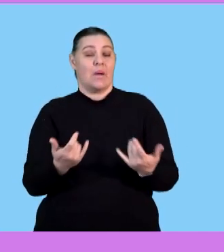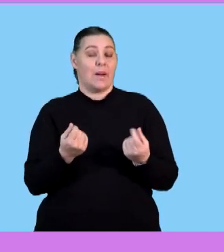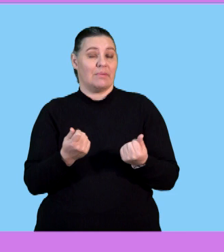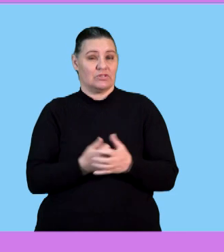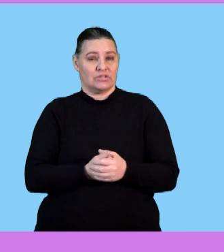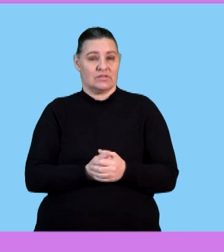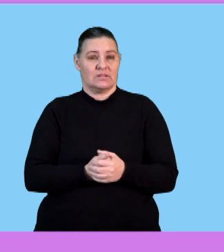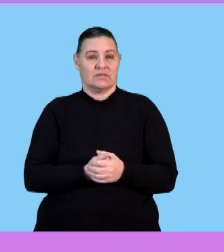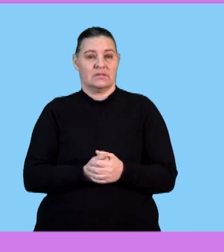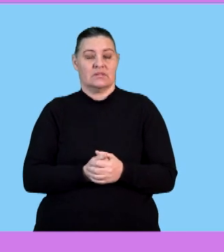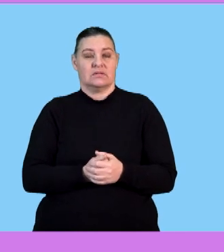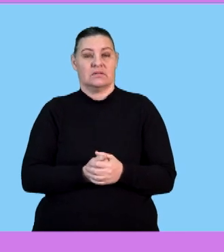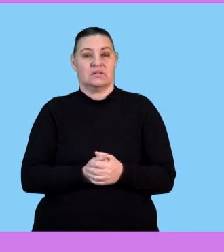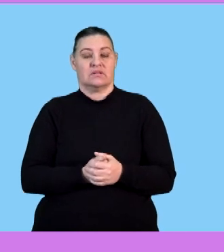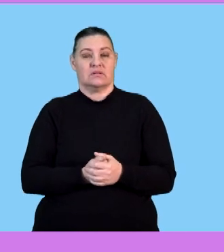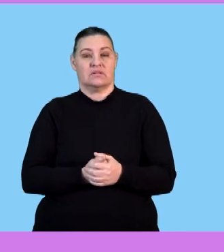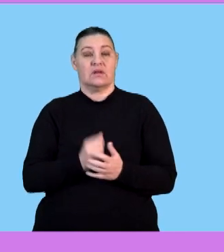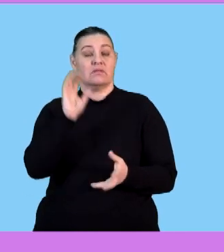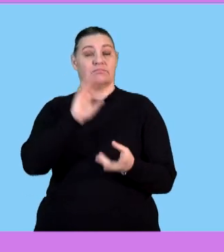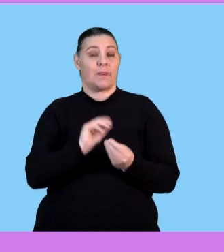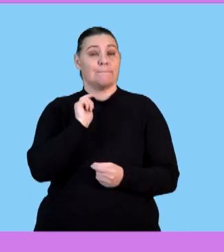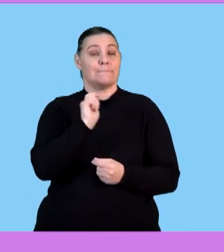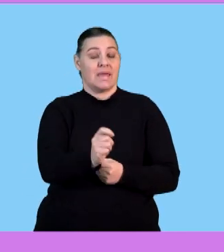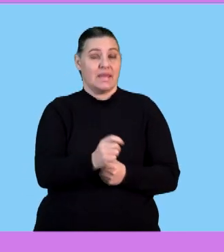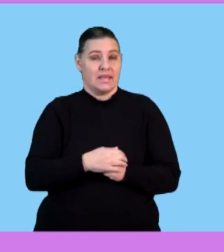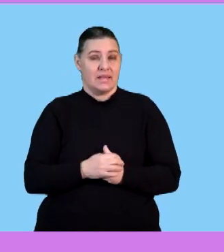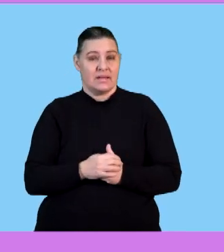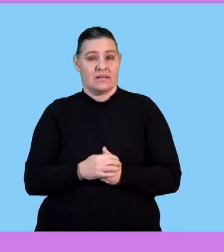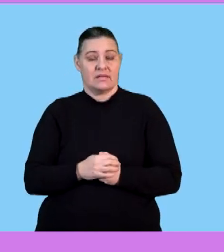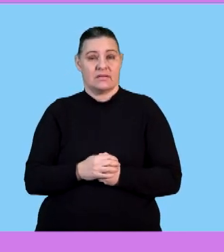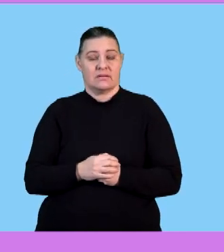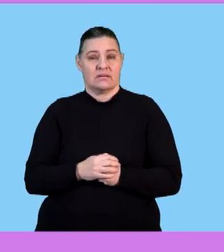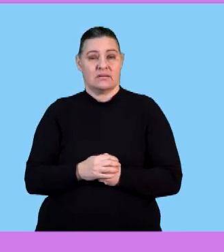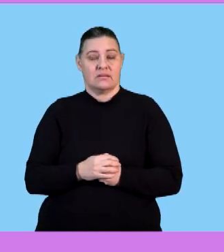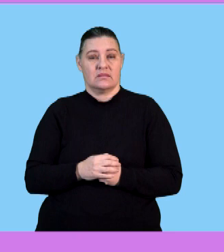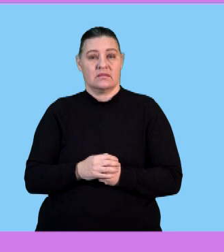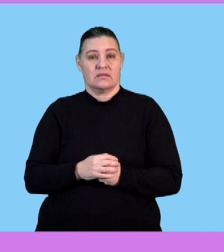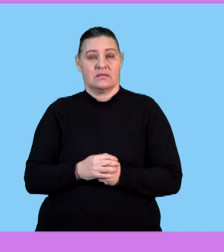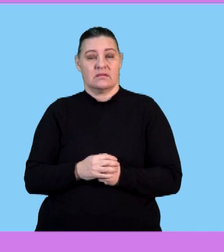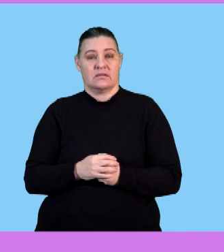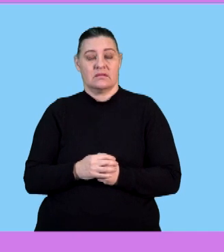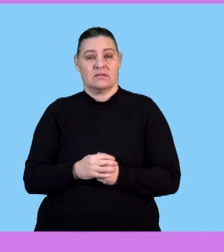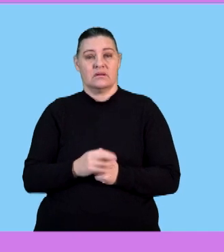also labeled for us. So the amount now payable right here, that amount is